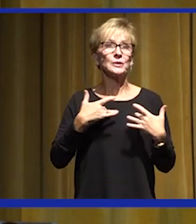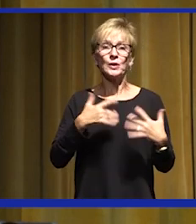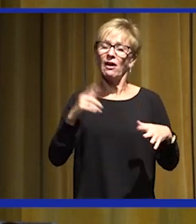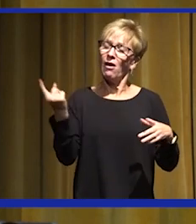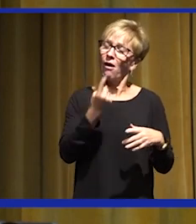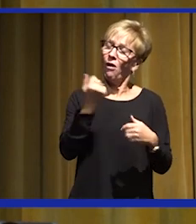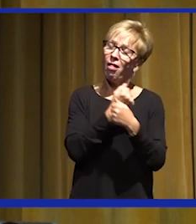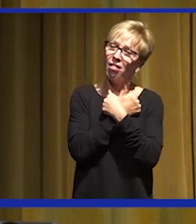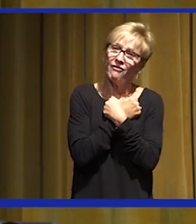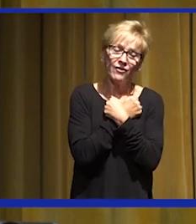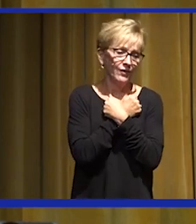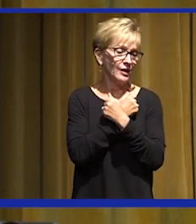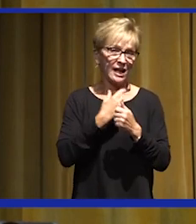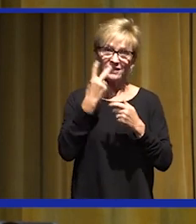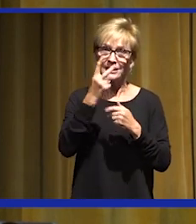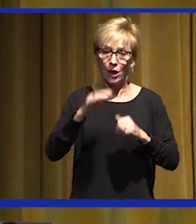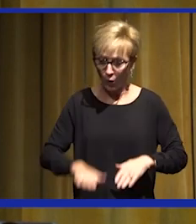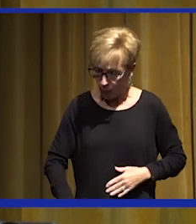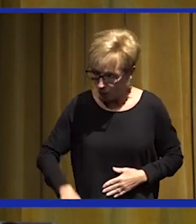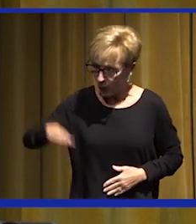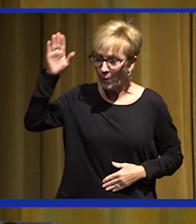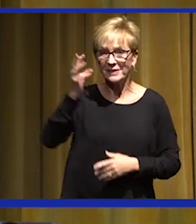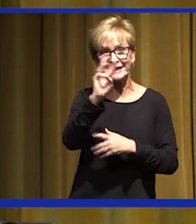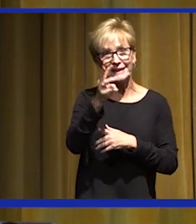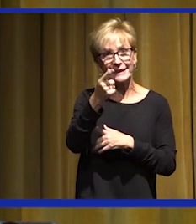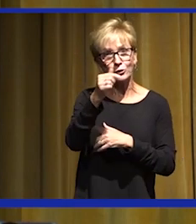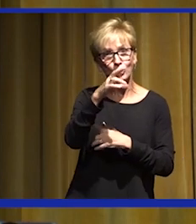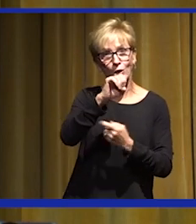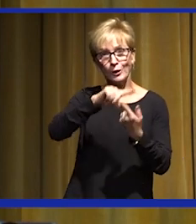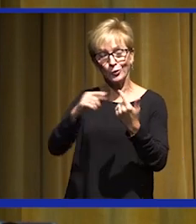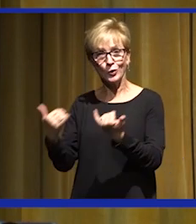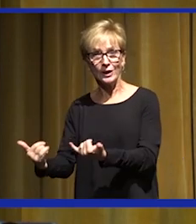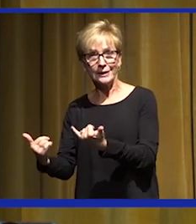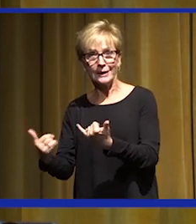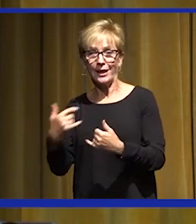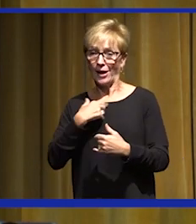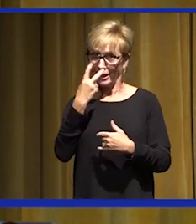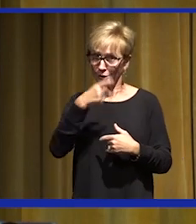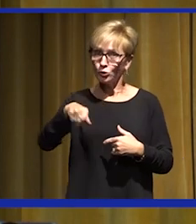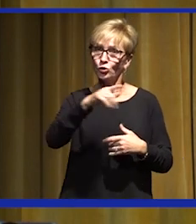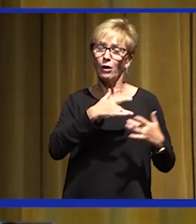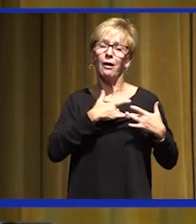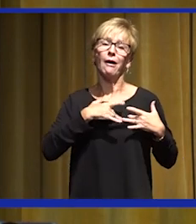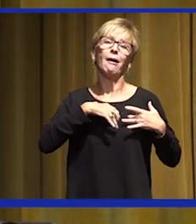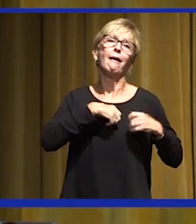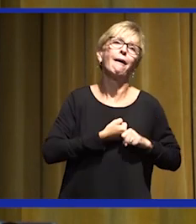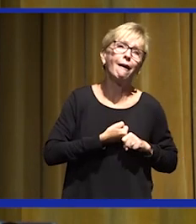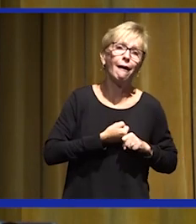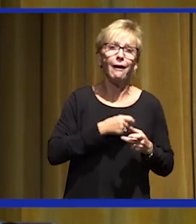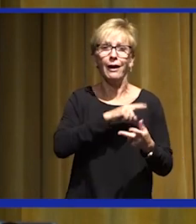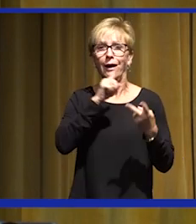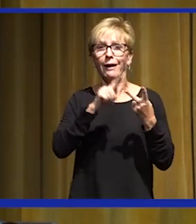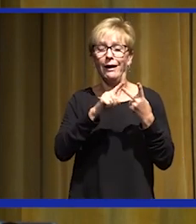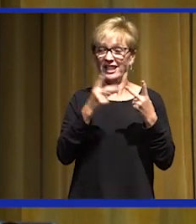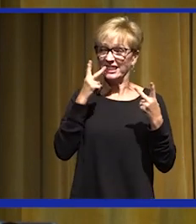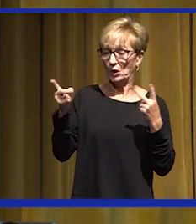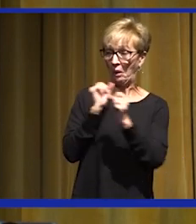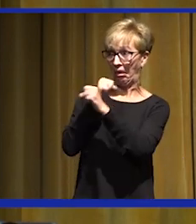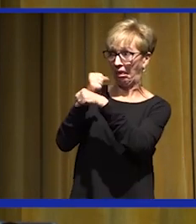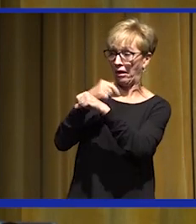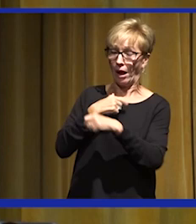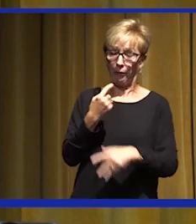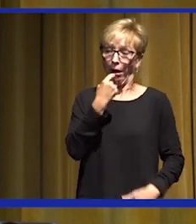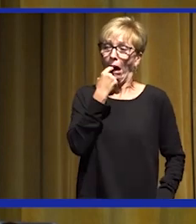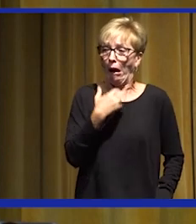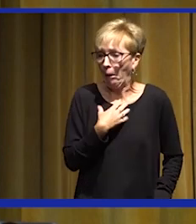watch everyone grow from sixth grade to now. I watched you get your hearts broken. I made fake vomit sounds when I saw you making out